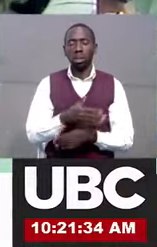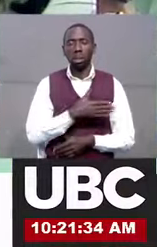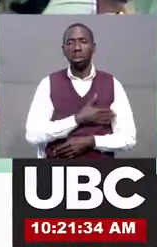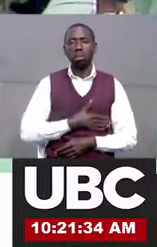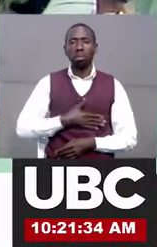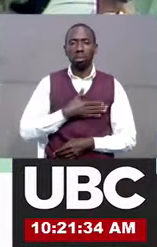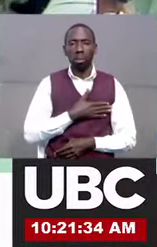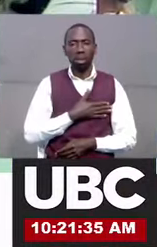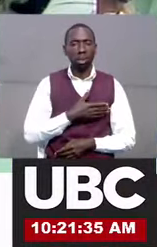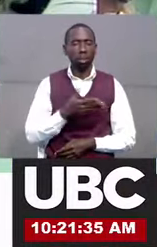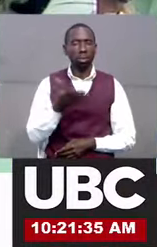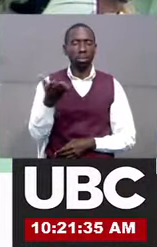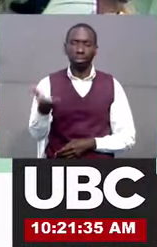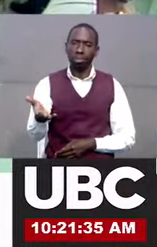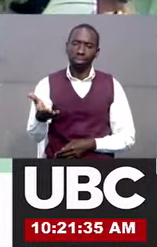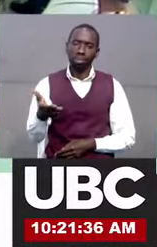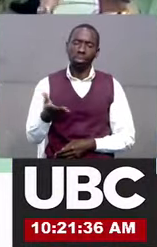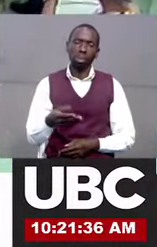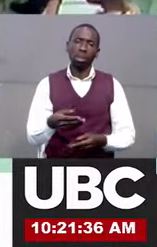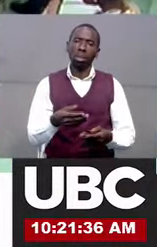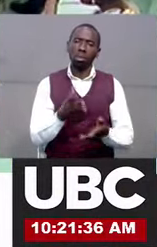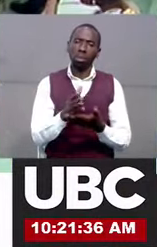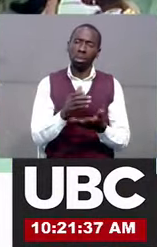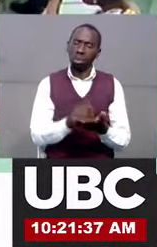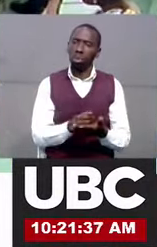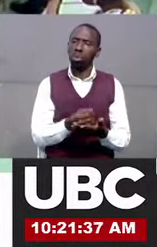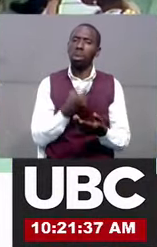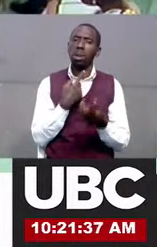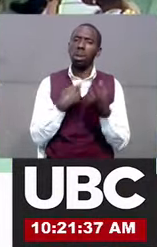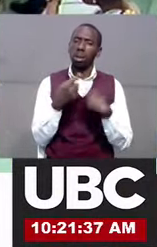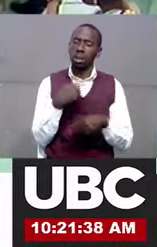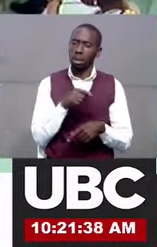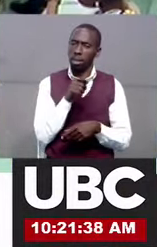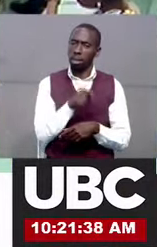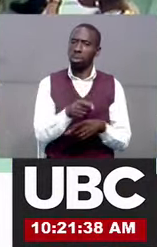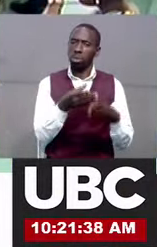you? Because we need this.